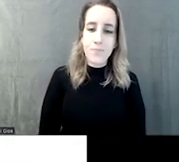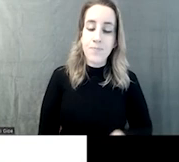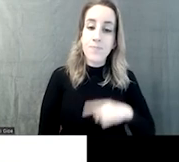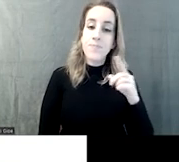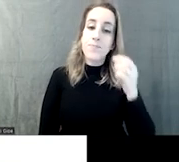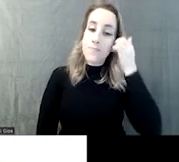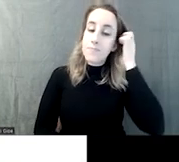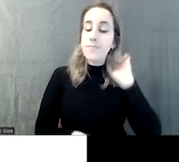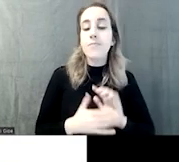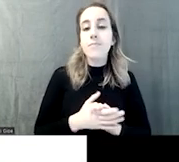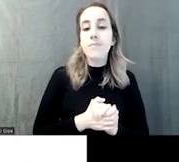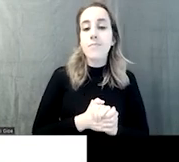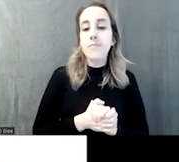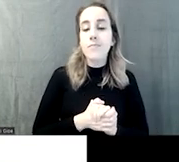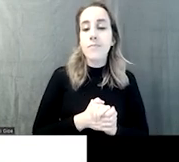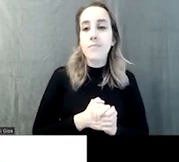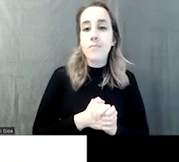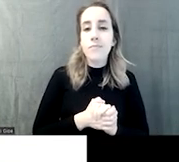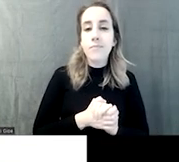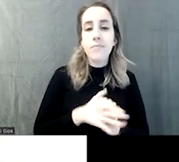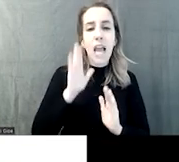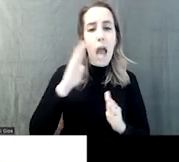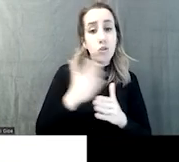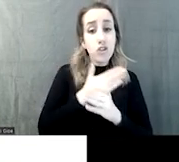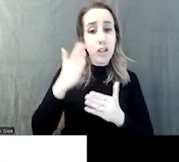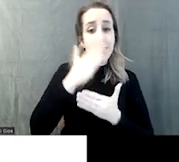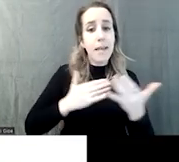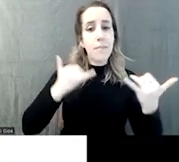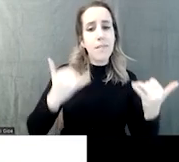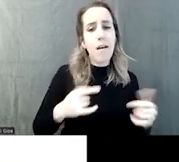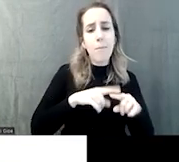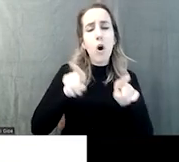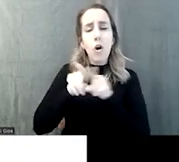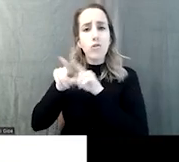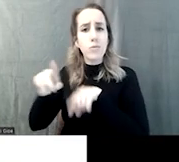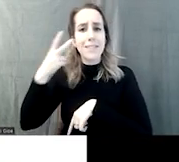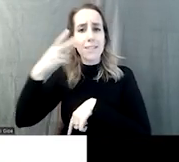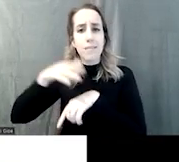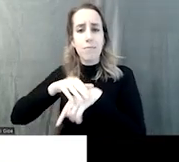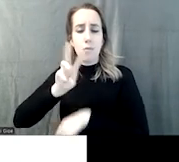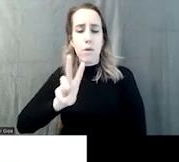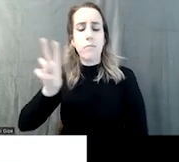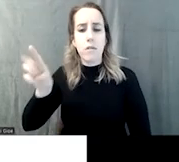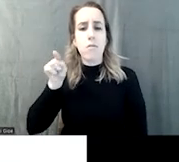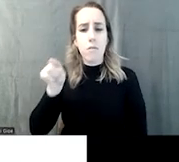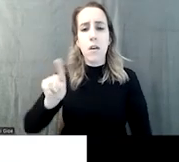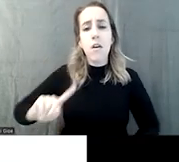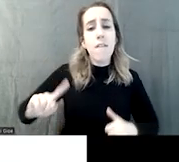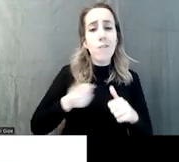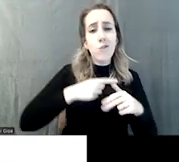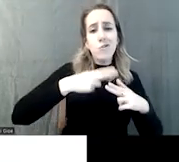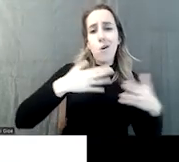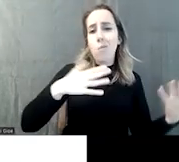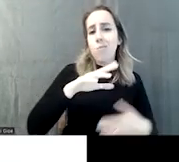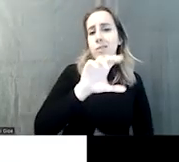So I've got some here to share, but I think you can also find them on the website. And so the first one is called